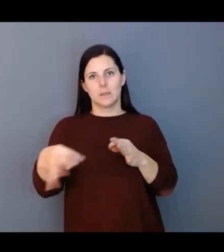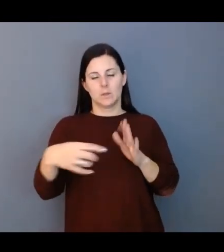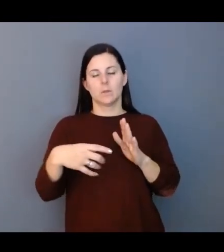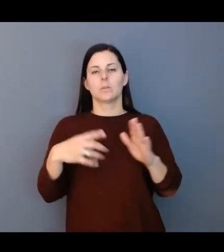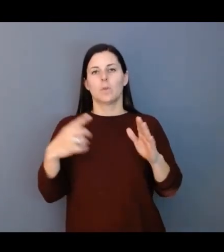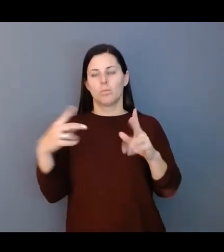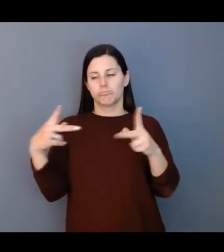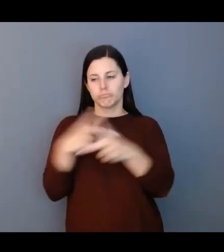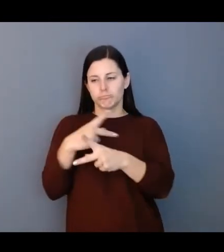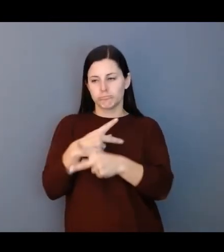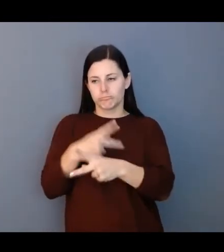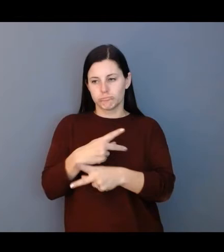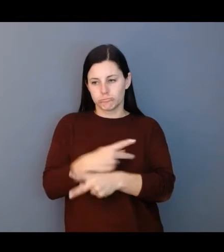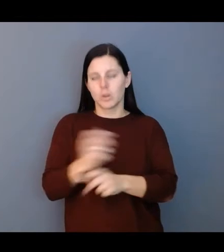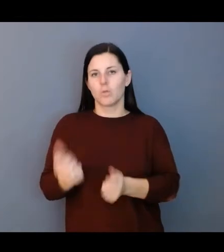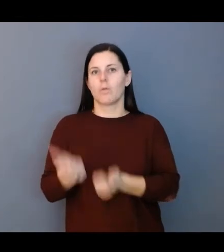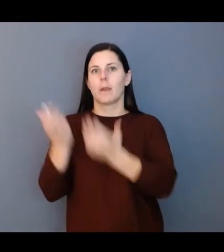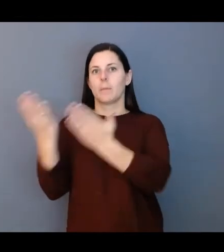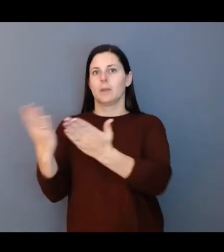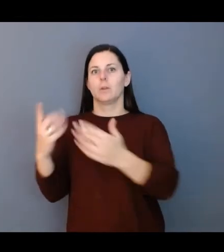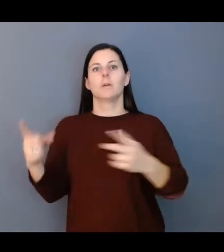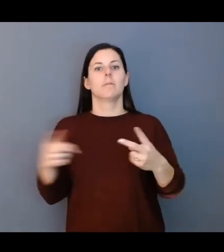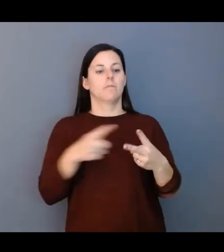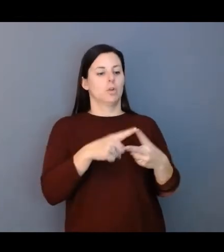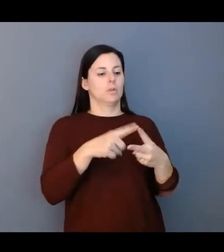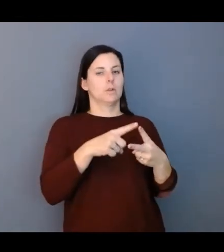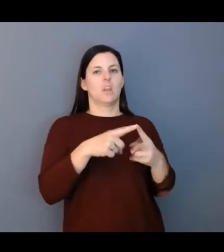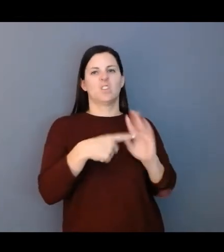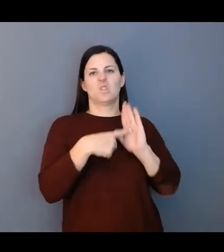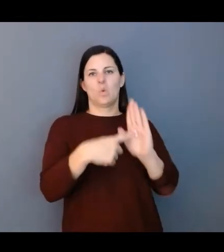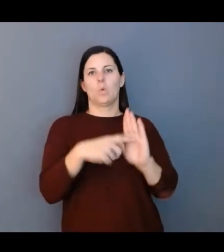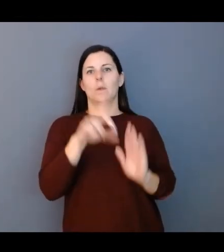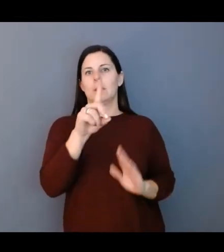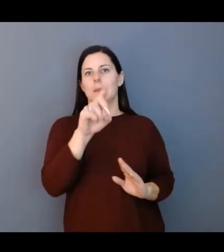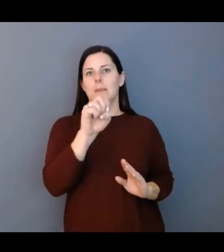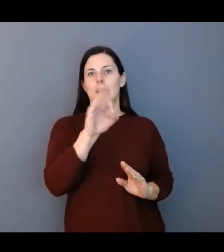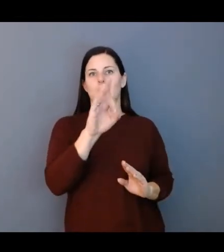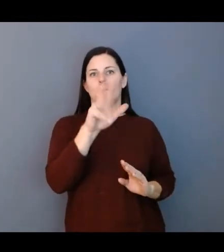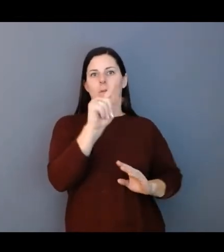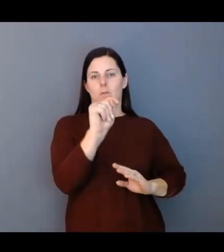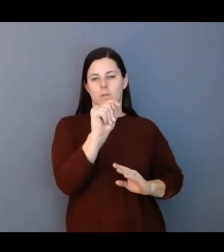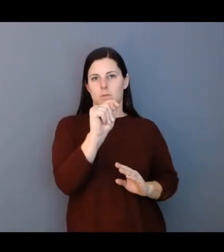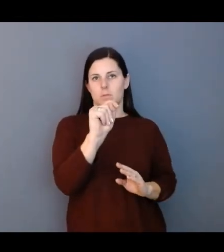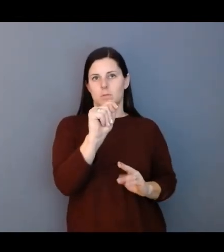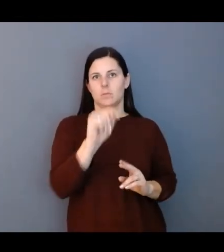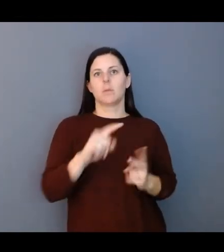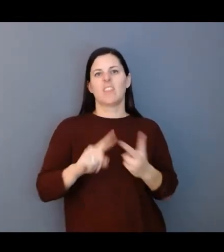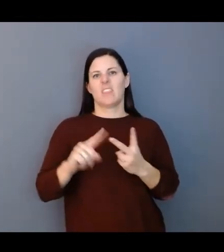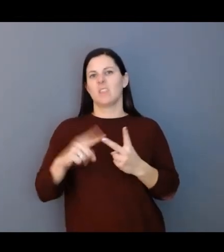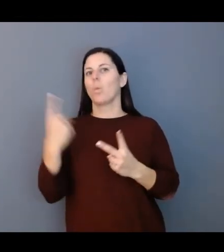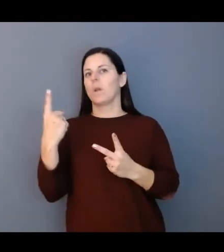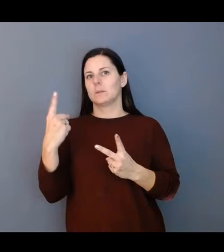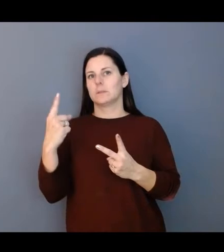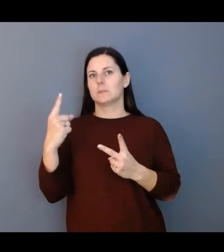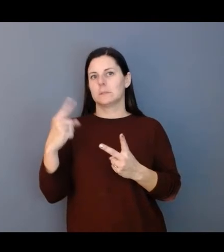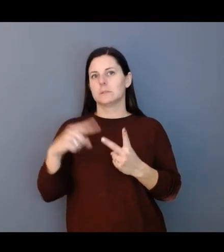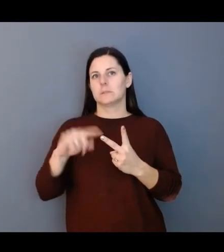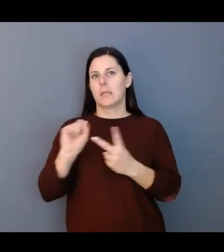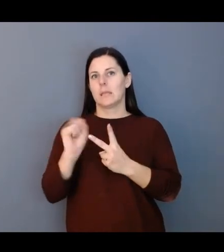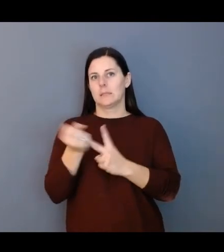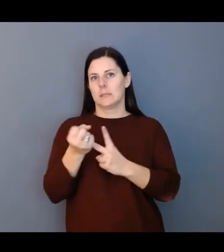requirement. So first, I'm going to dive into the default experience, and then we will move into the advanced